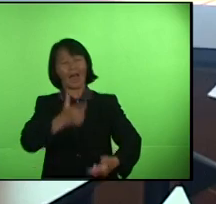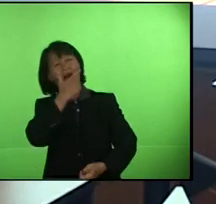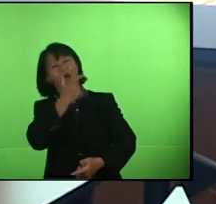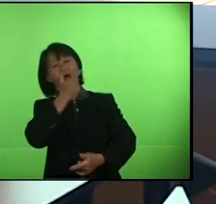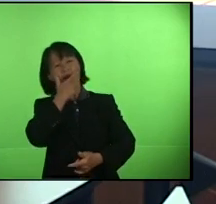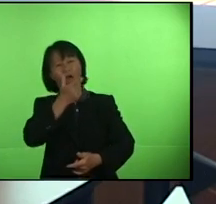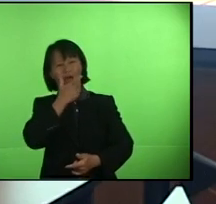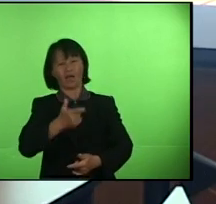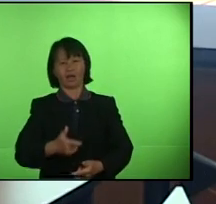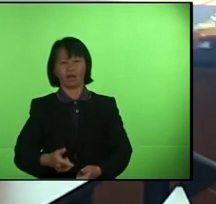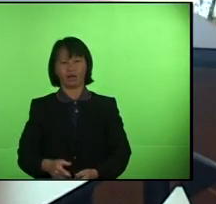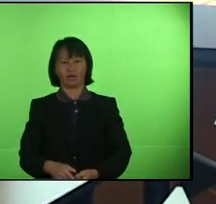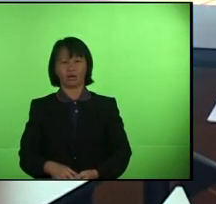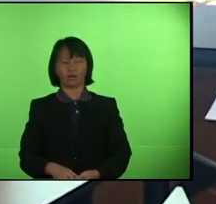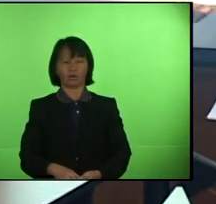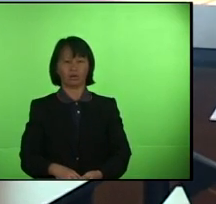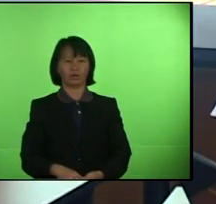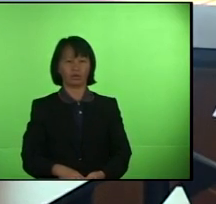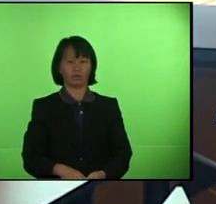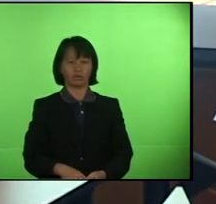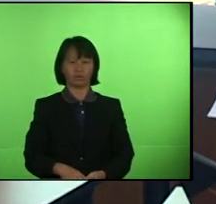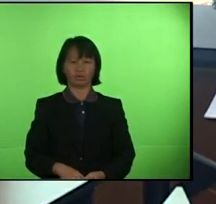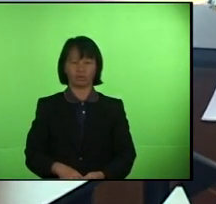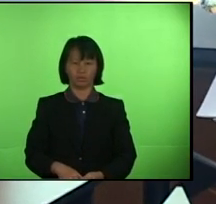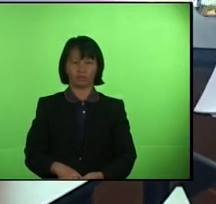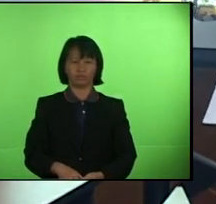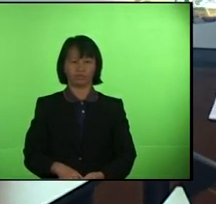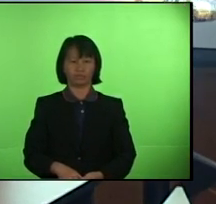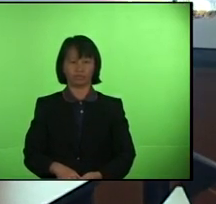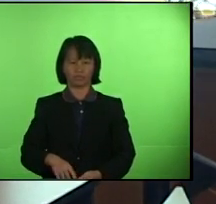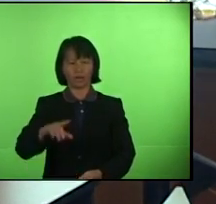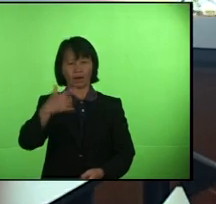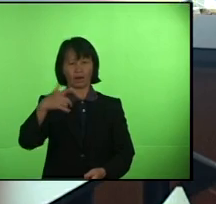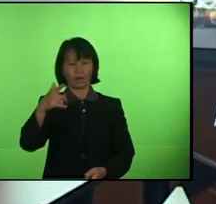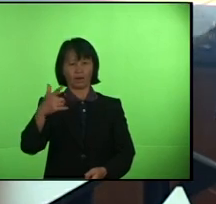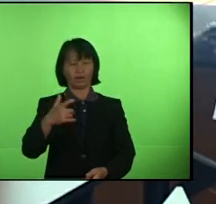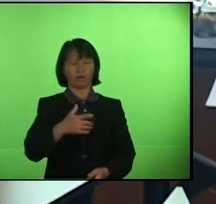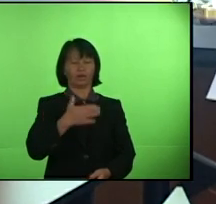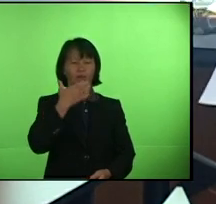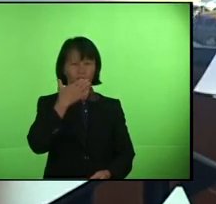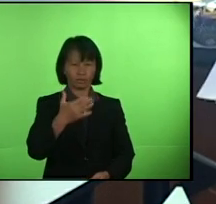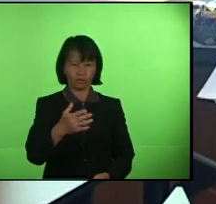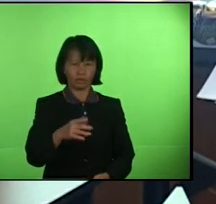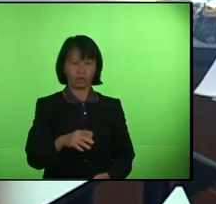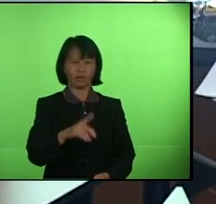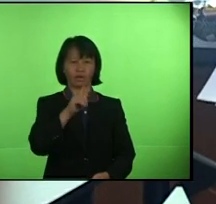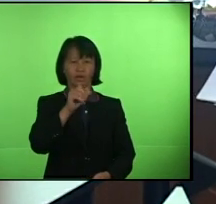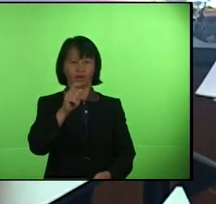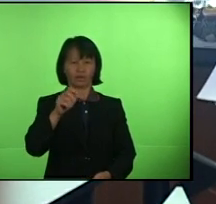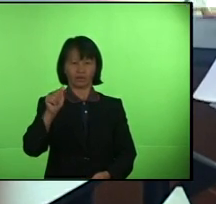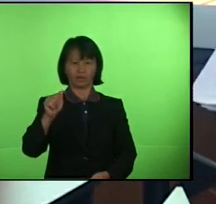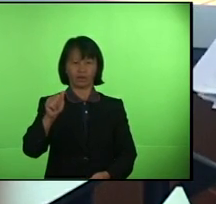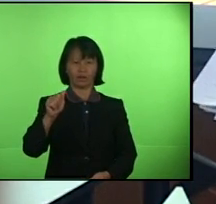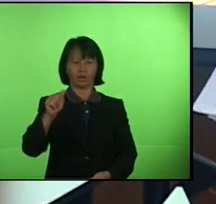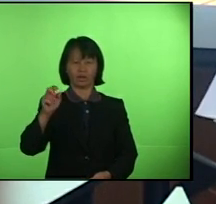wrote. Okay? And the rest, TIFA, thanks in advance, and ta-ta for now. Ta-ta for now, TTFN.